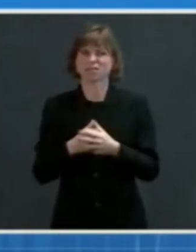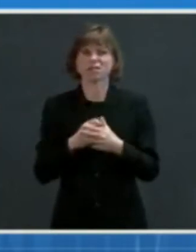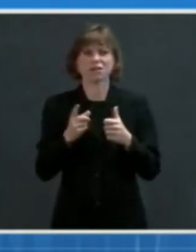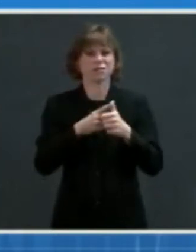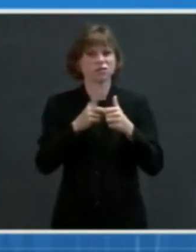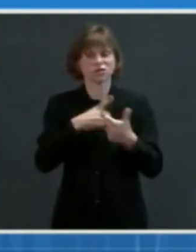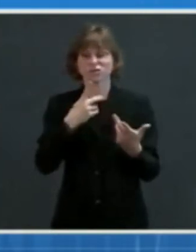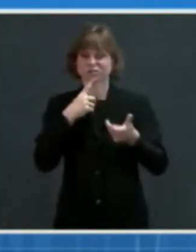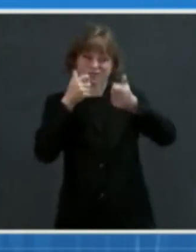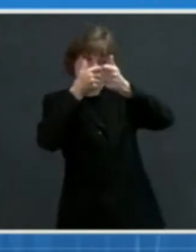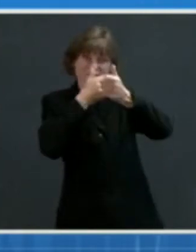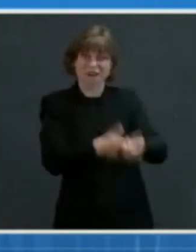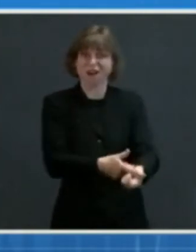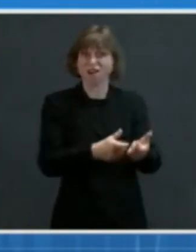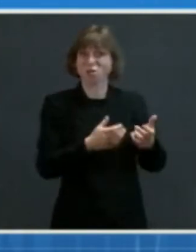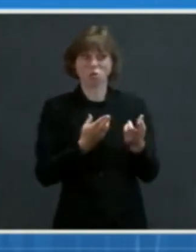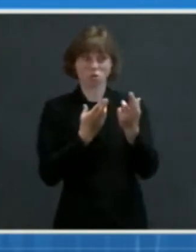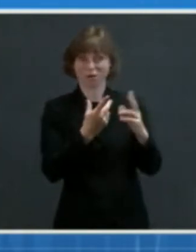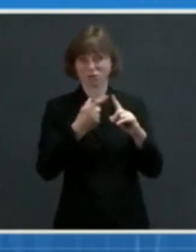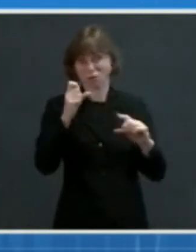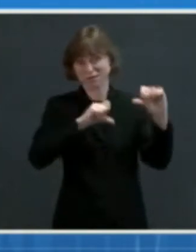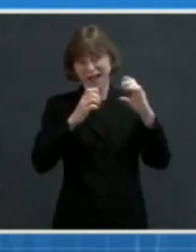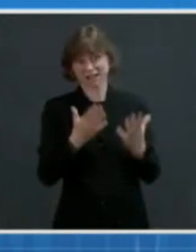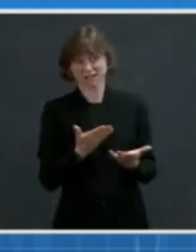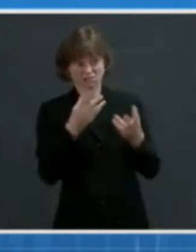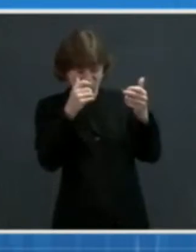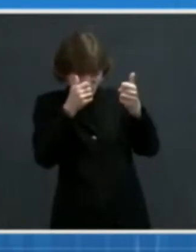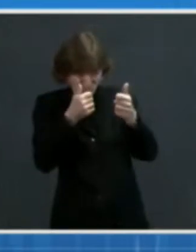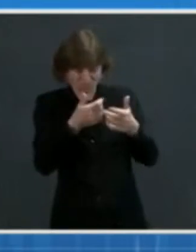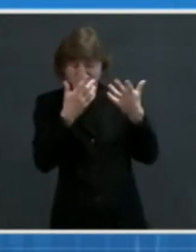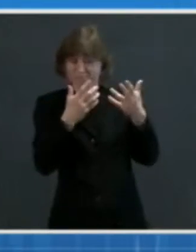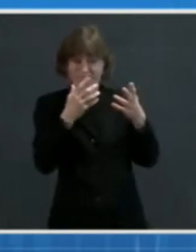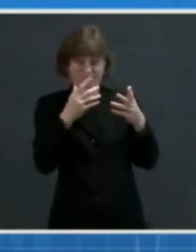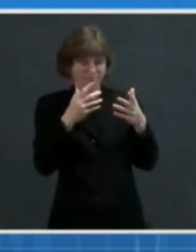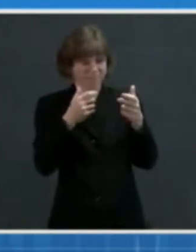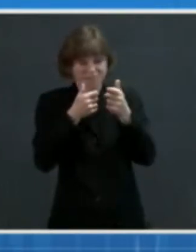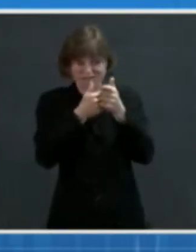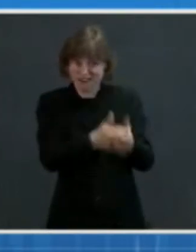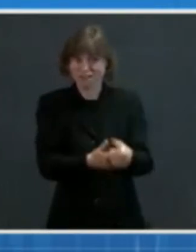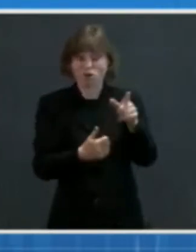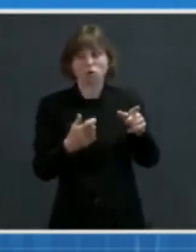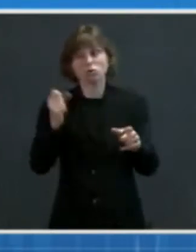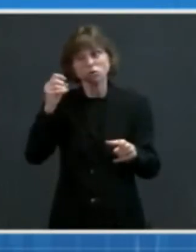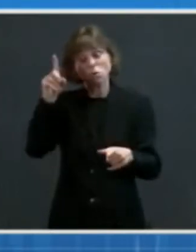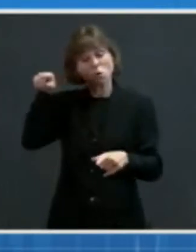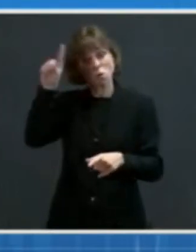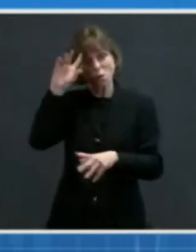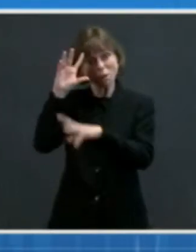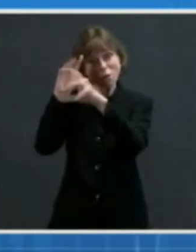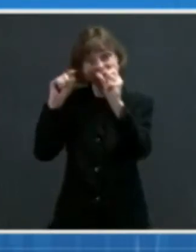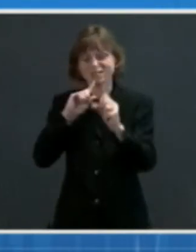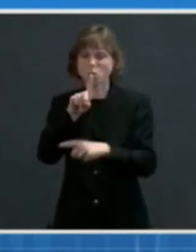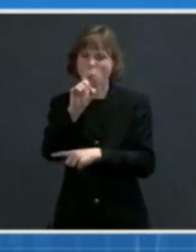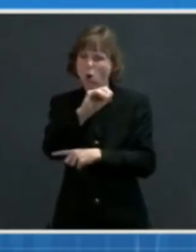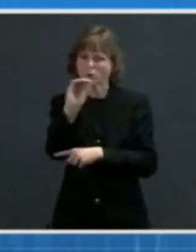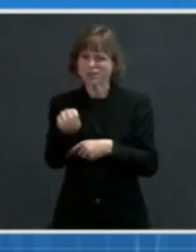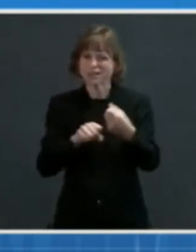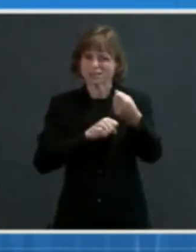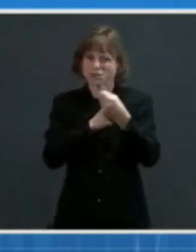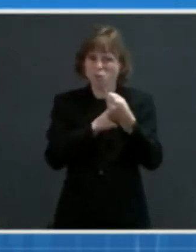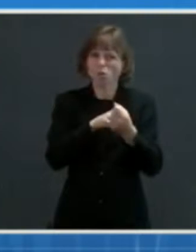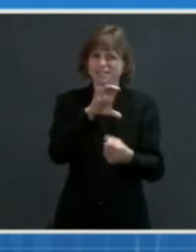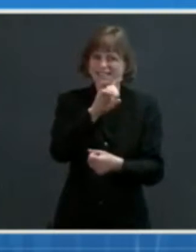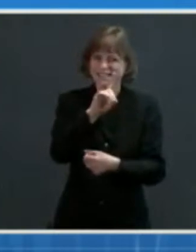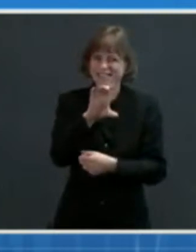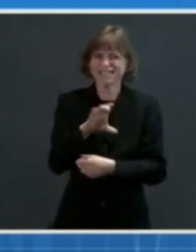and the scientists, and wherever that goes. And so the president is 100% behind Dr. Walensky and the CDC's recommendations.